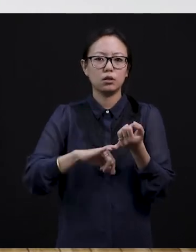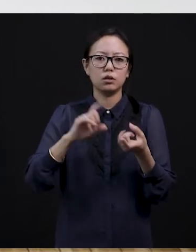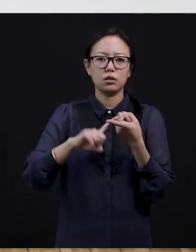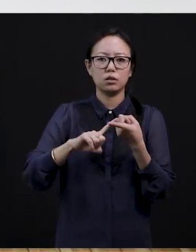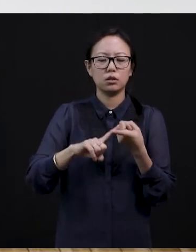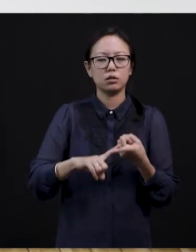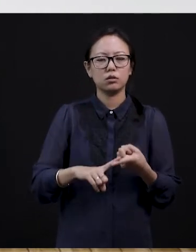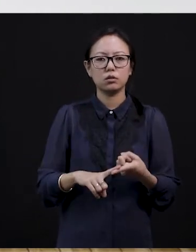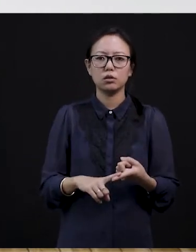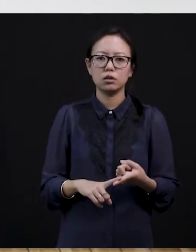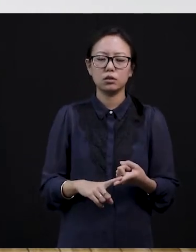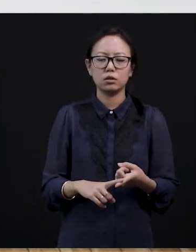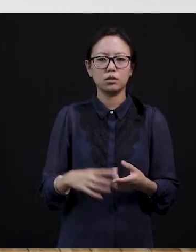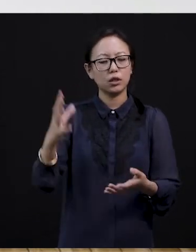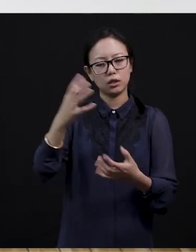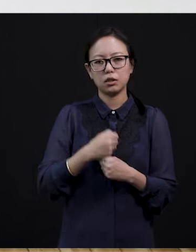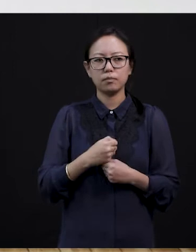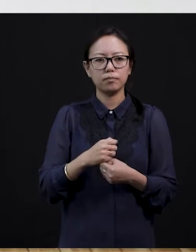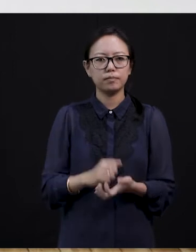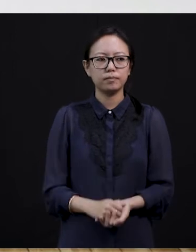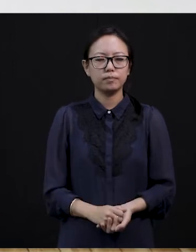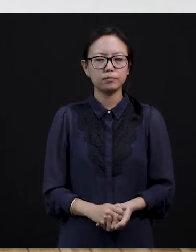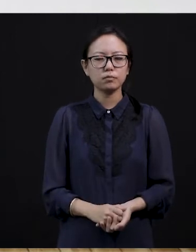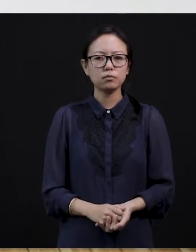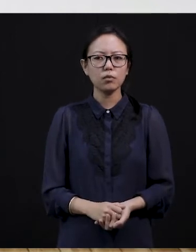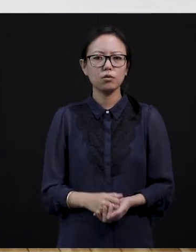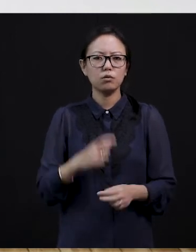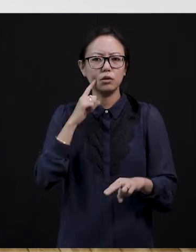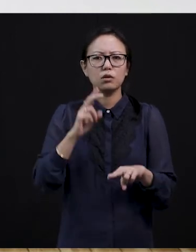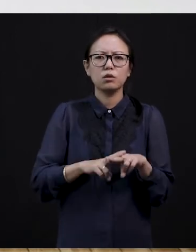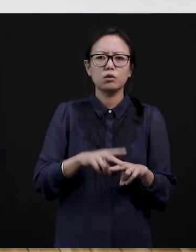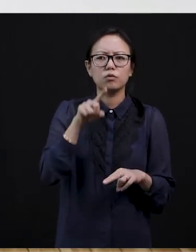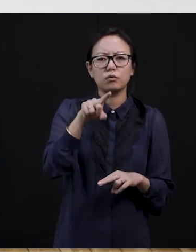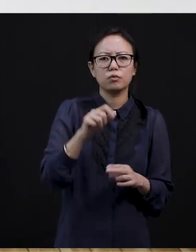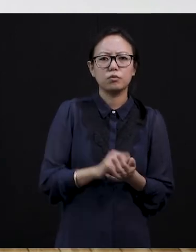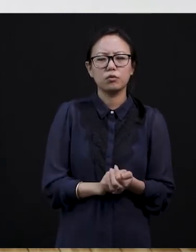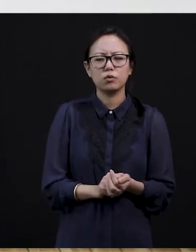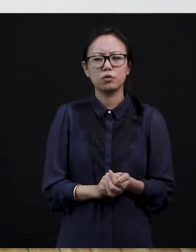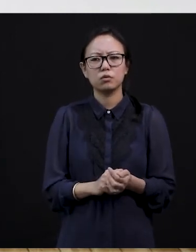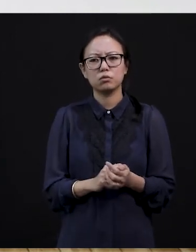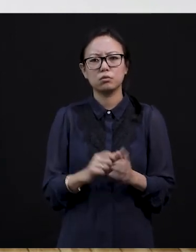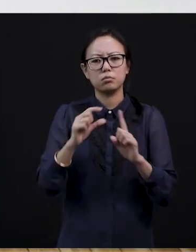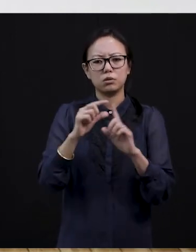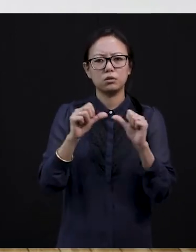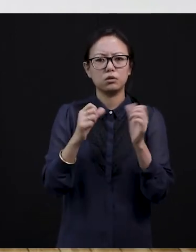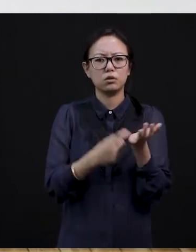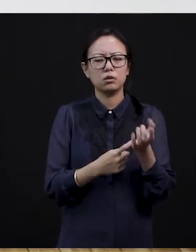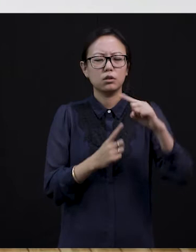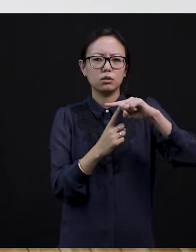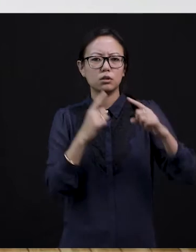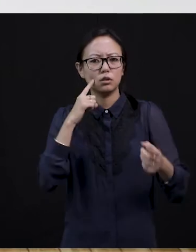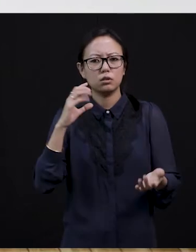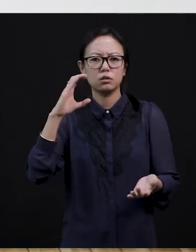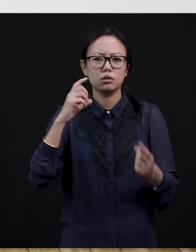the democracy works. So if you're not a good participant of the form of the democratic process, democracy is not going to